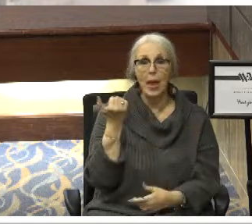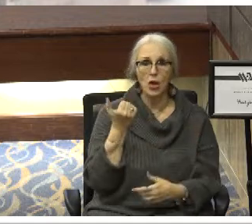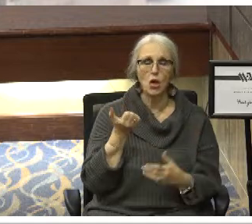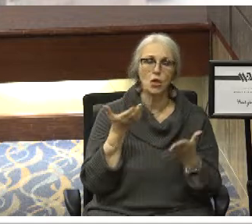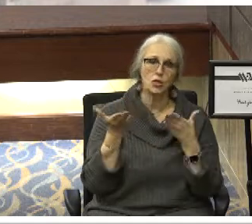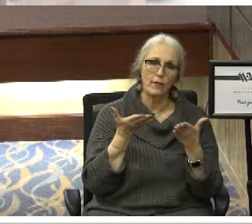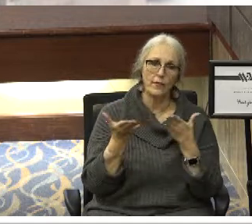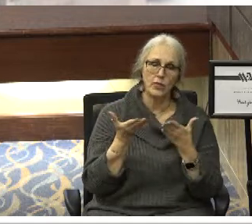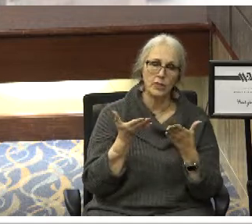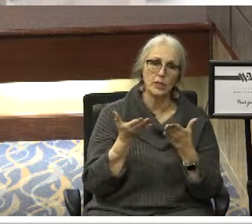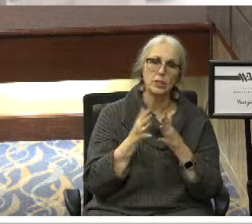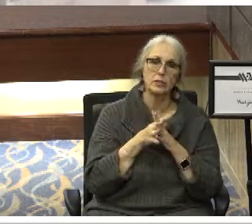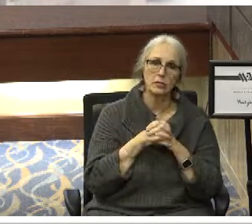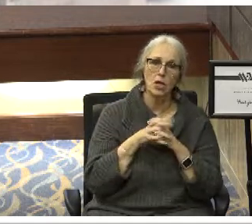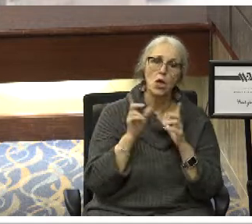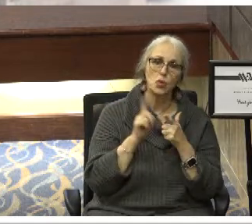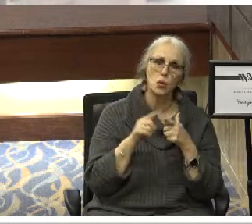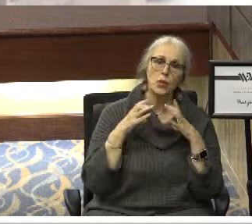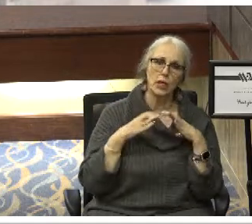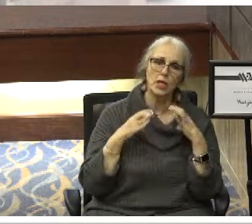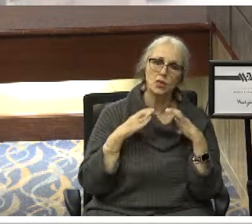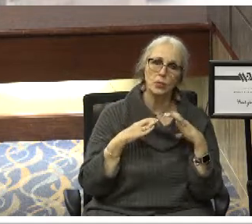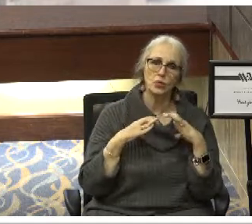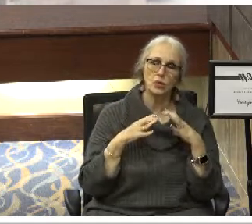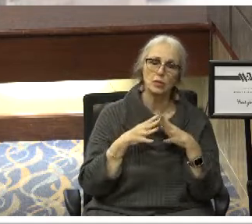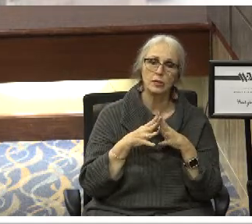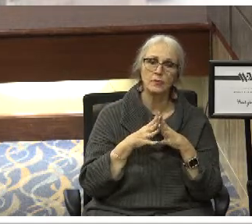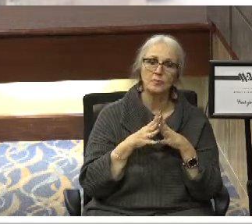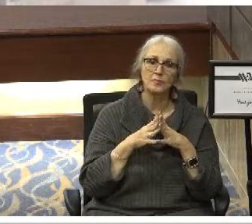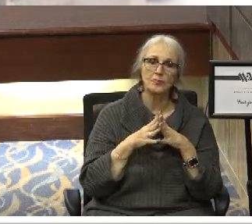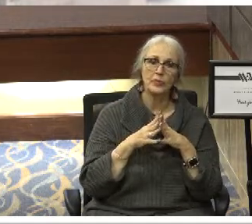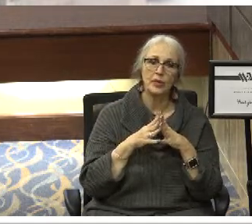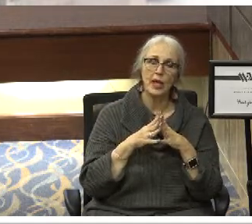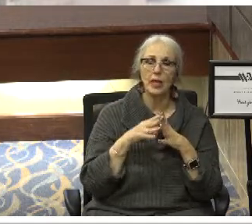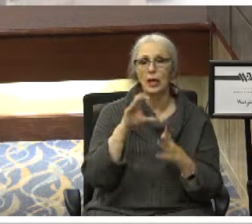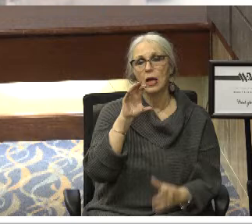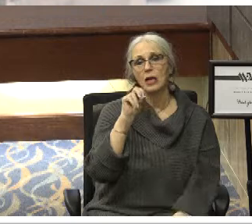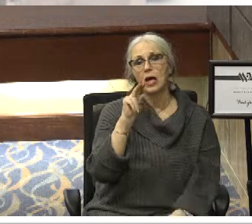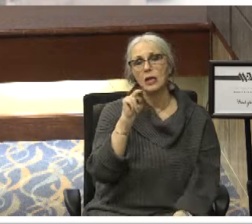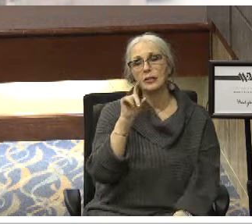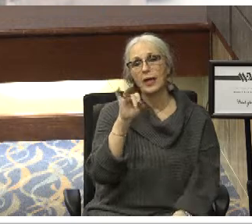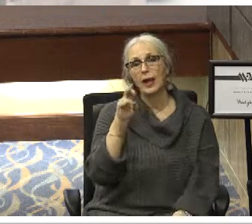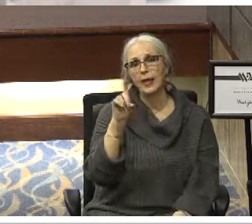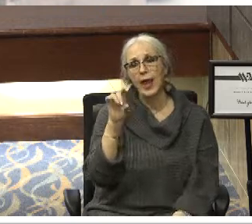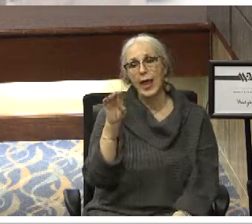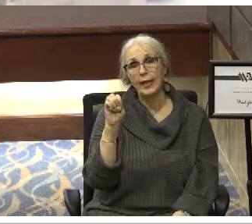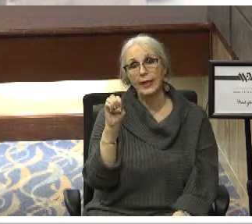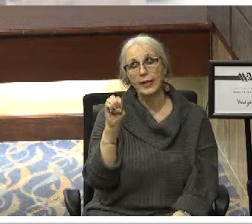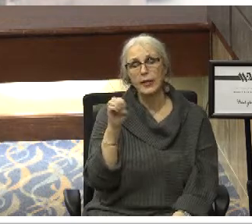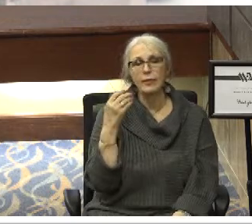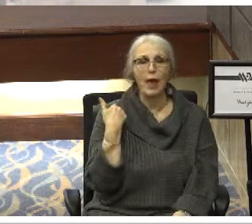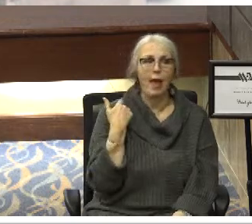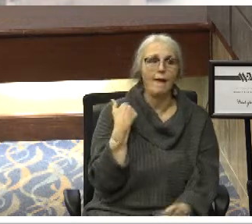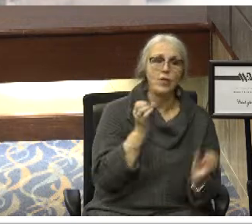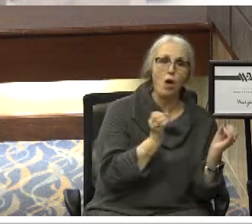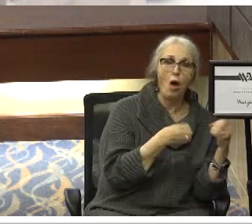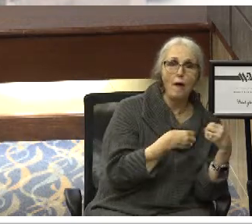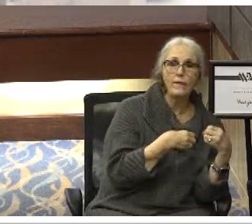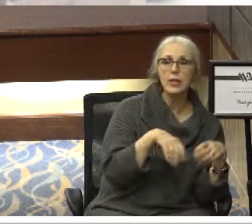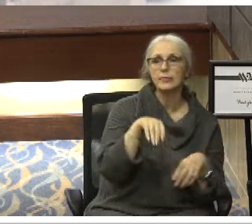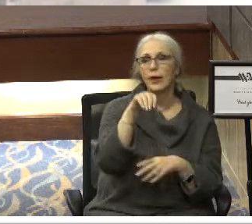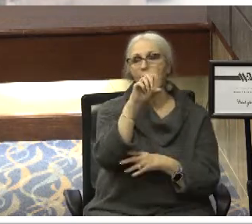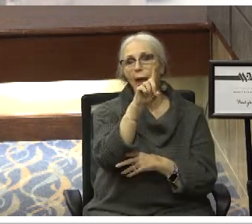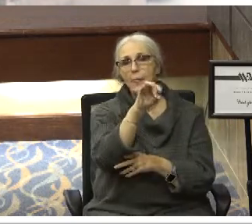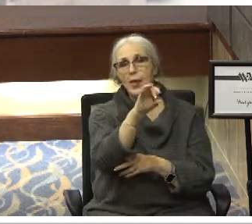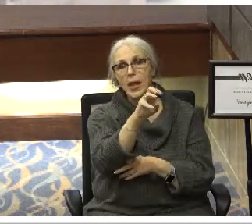services to their customers. With a consolidated campus, they have their offices and their admin